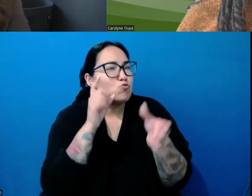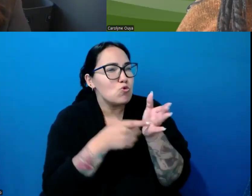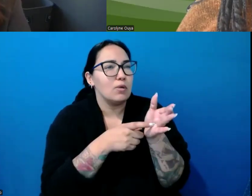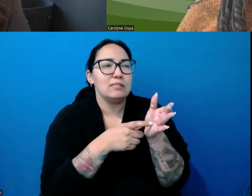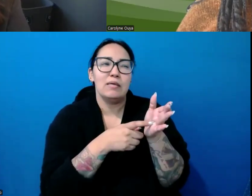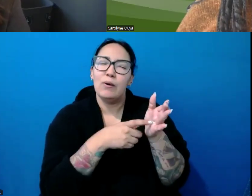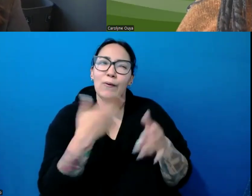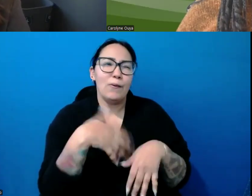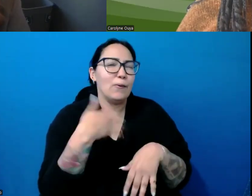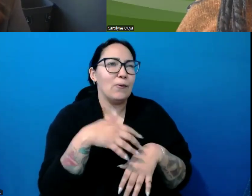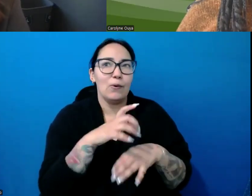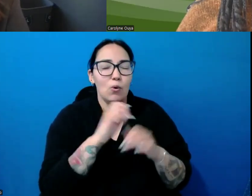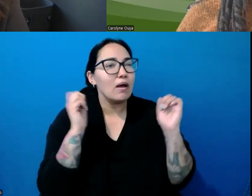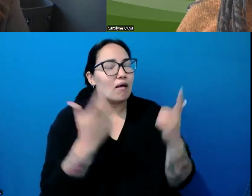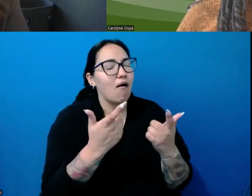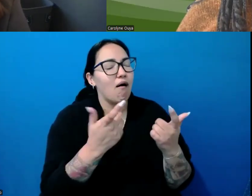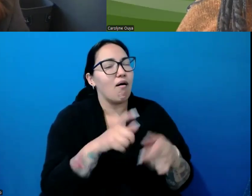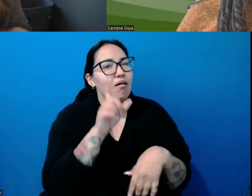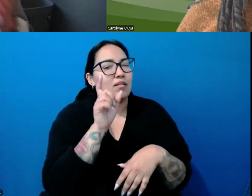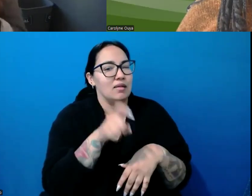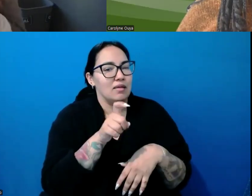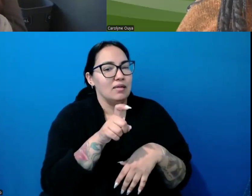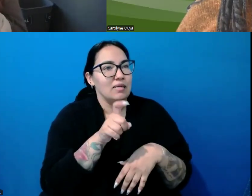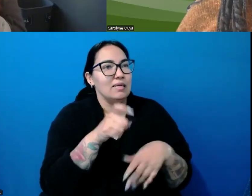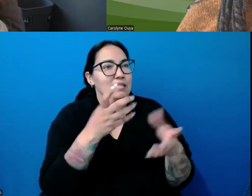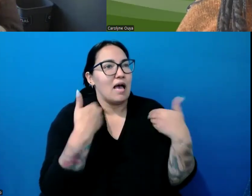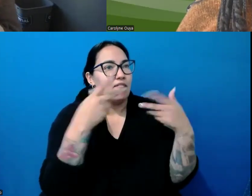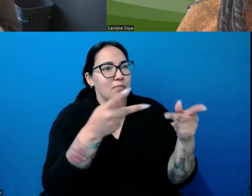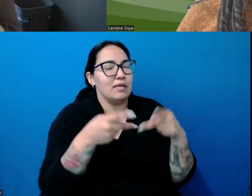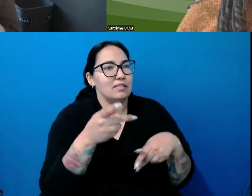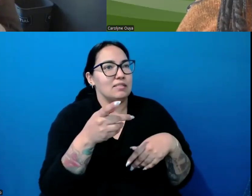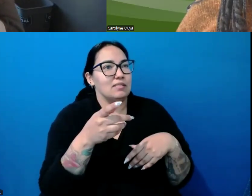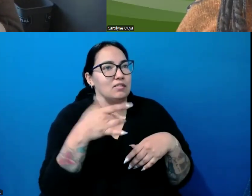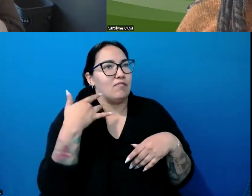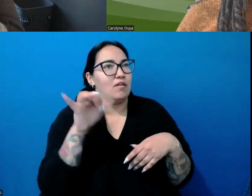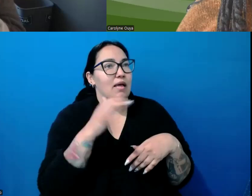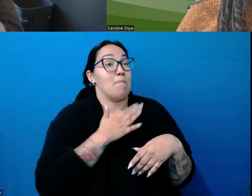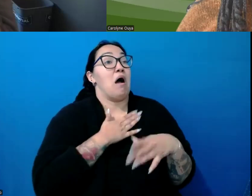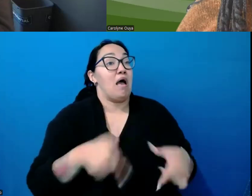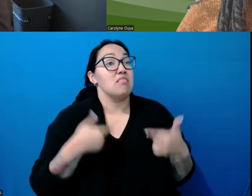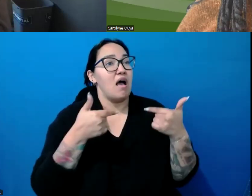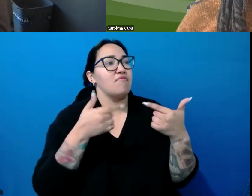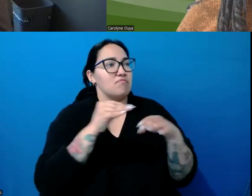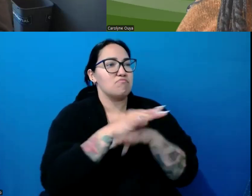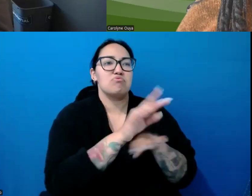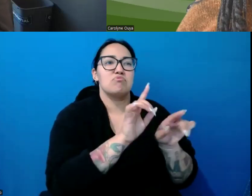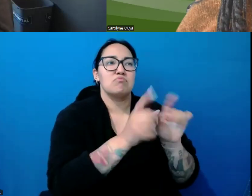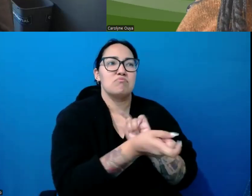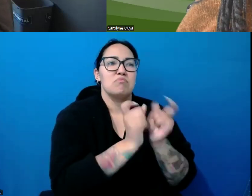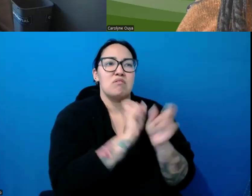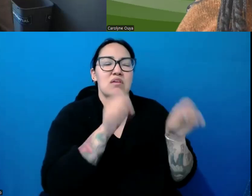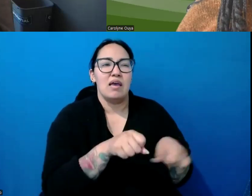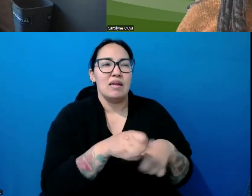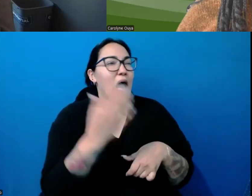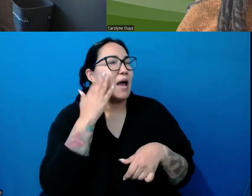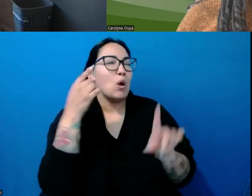that, we all need to exist in spaces where we're like, my life makes a difference, especially when I get to do this thing that